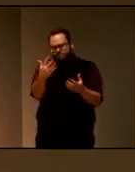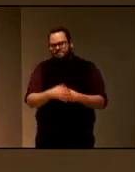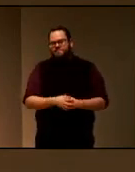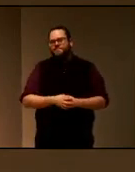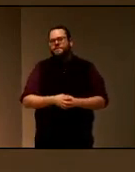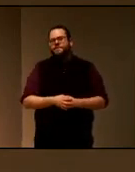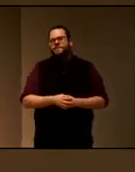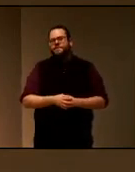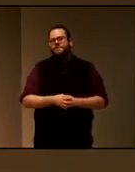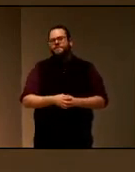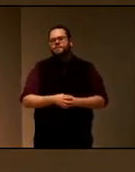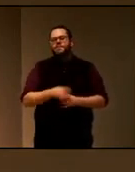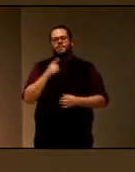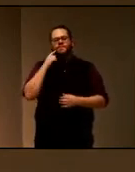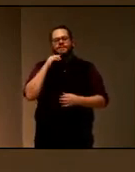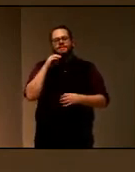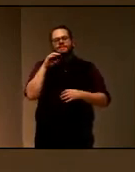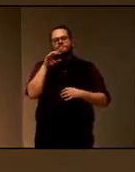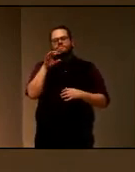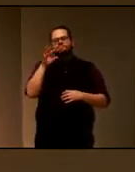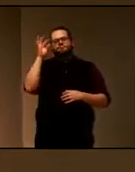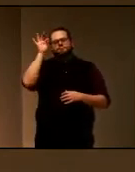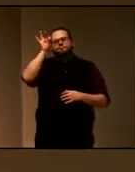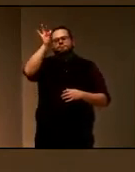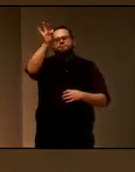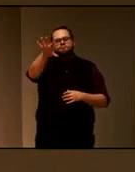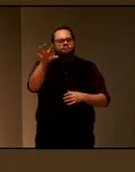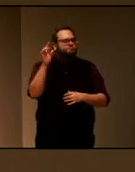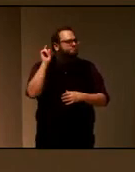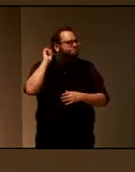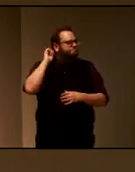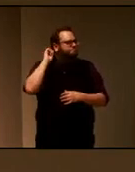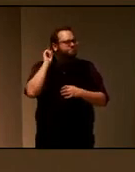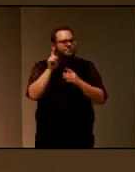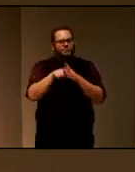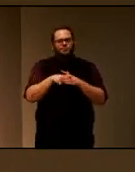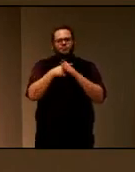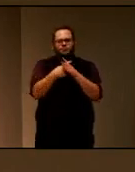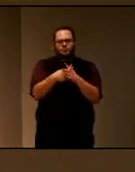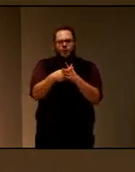as seeds to start a conversation.